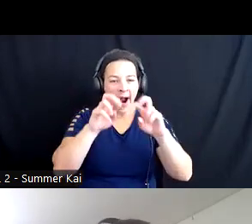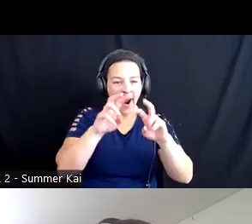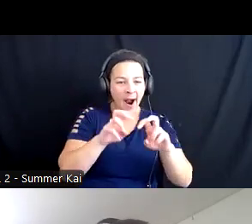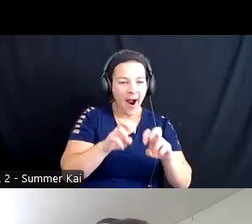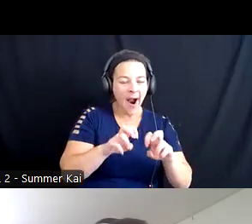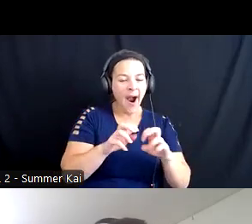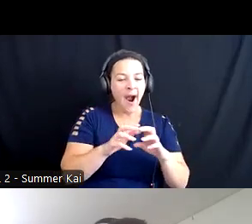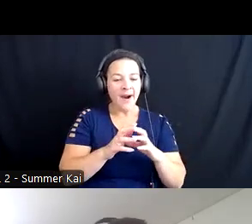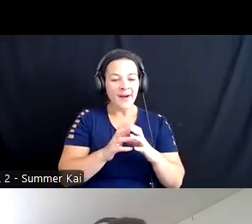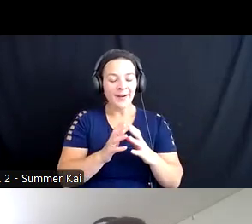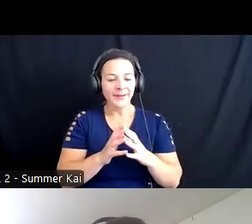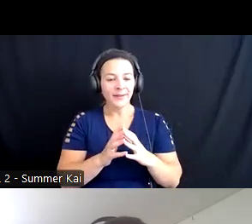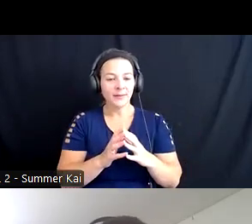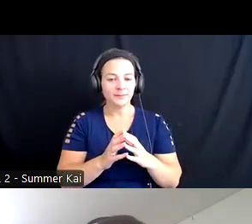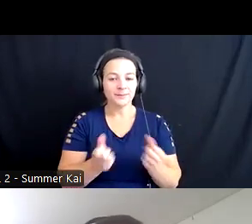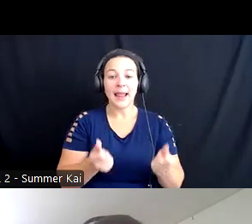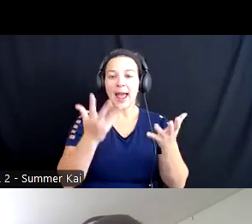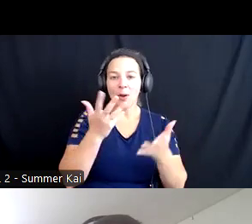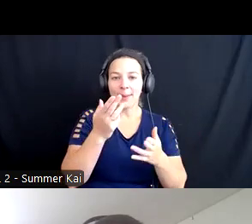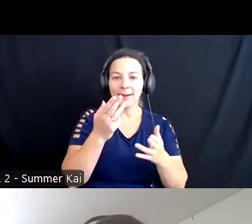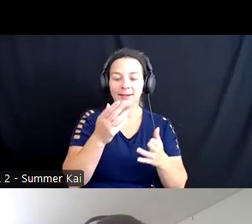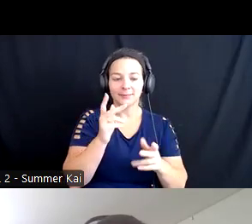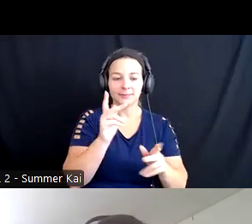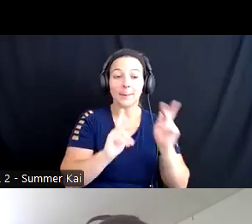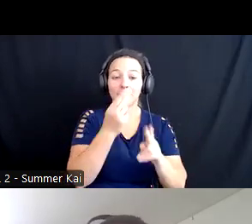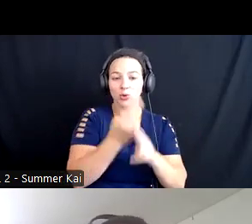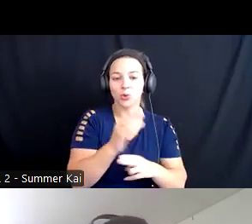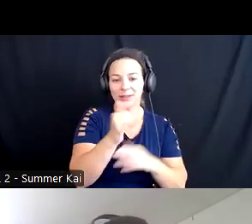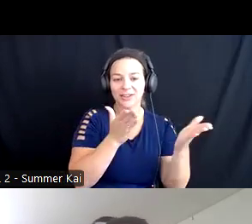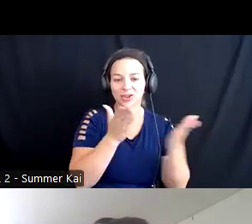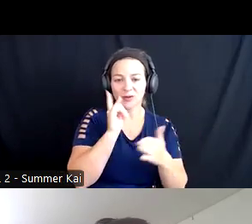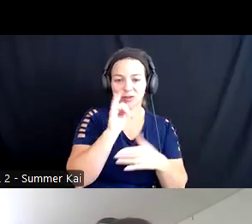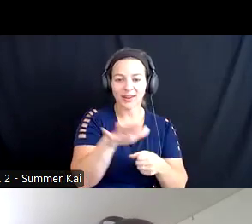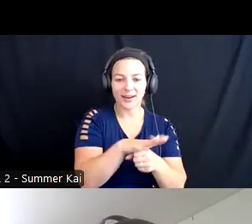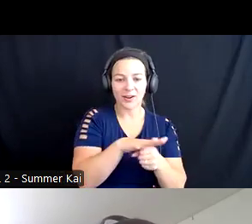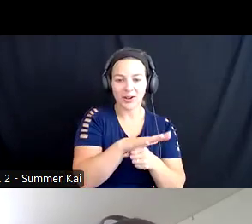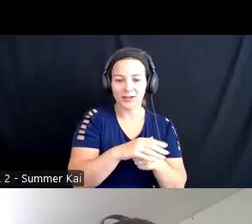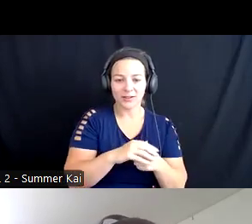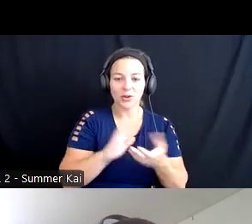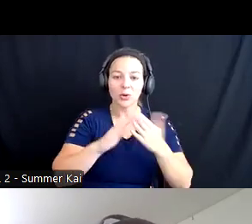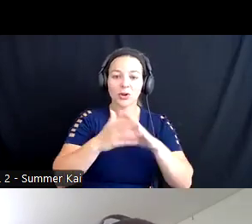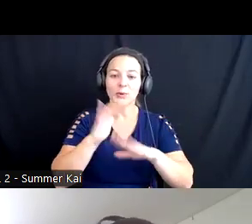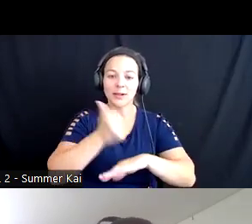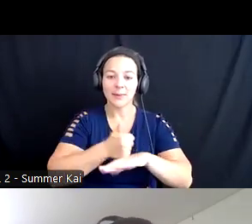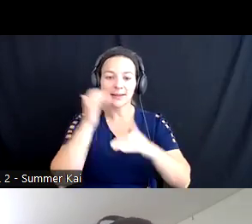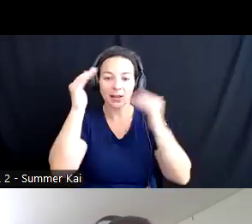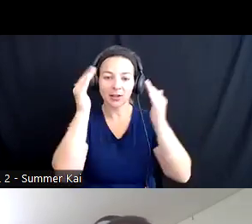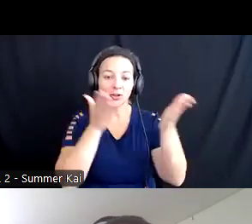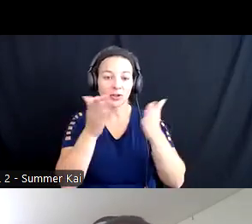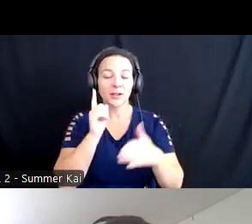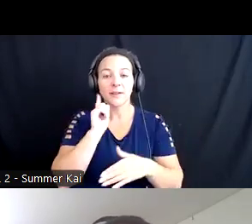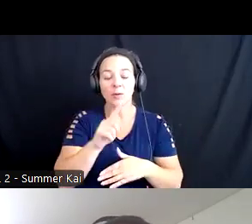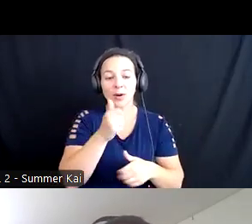users of the selected service, in this case, community-based adult services, per 100,000